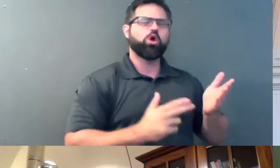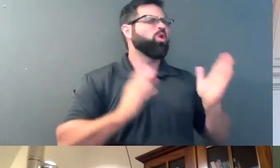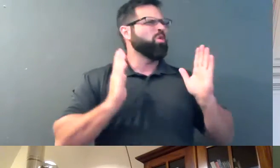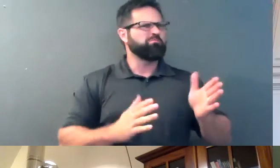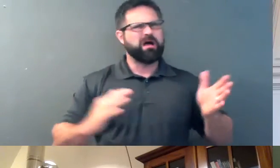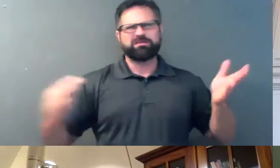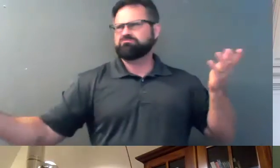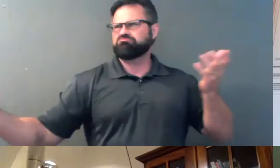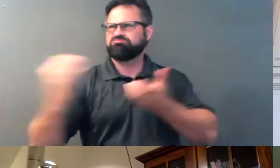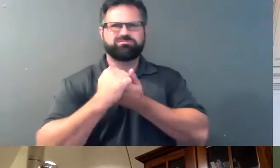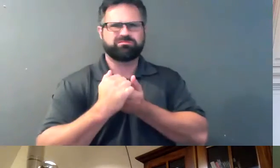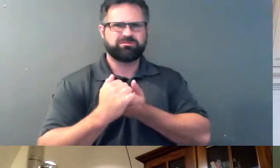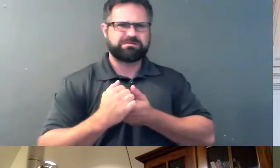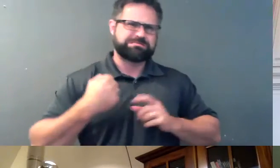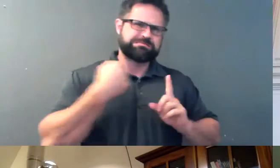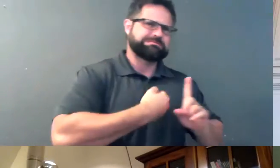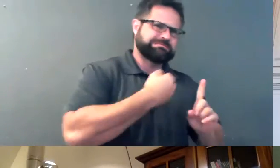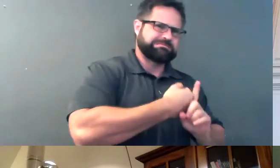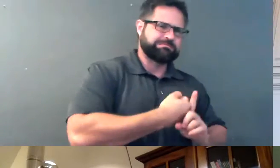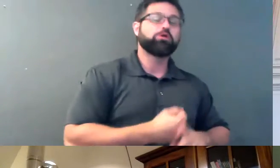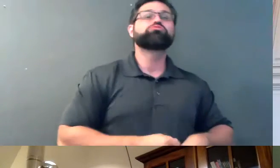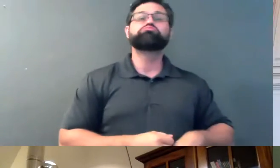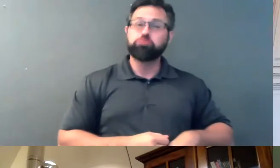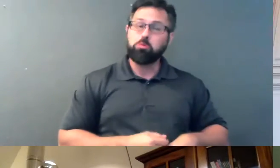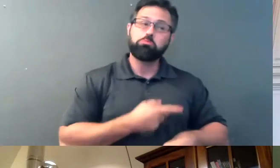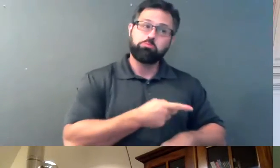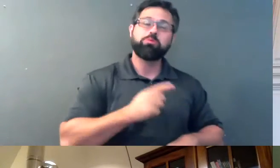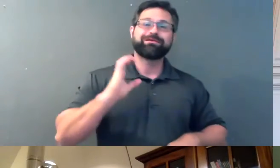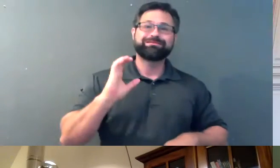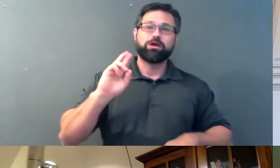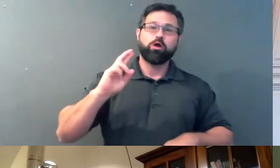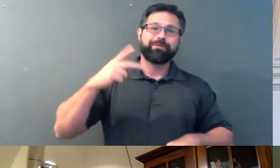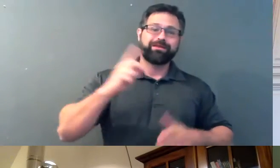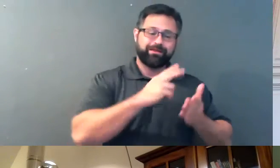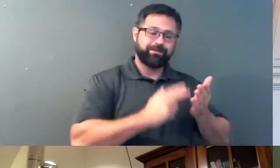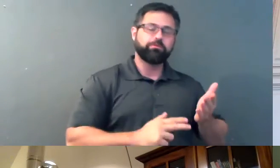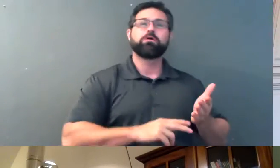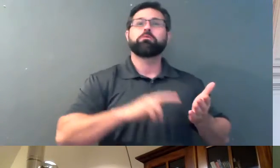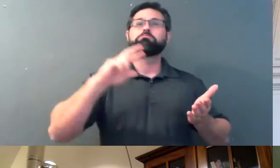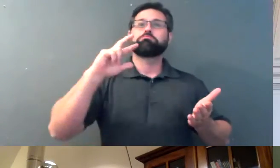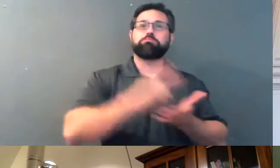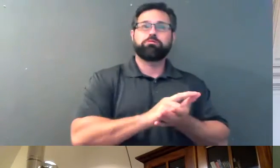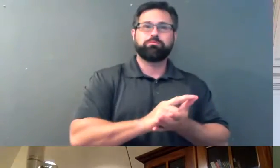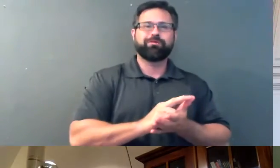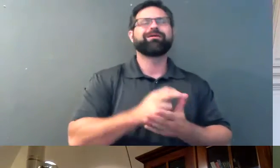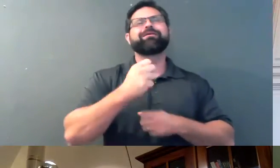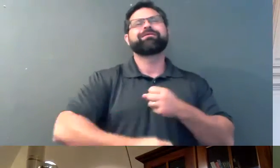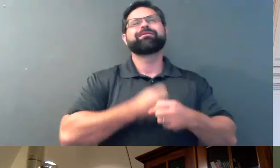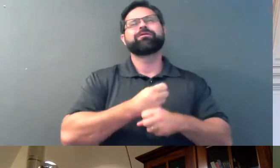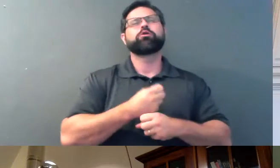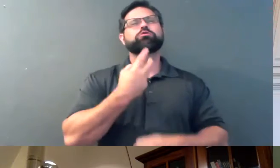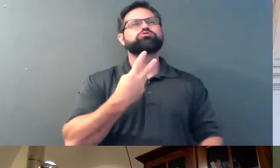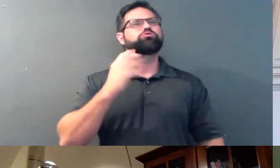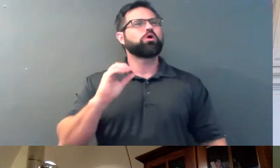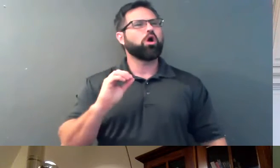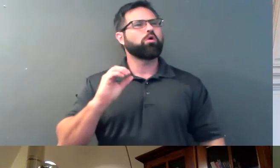And then once the CRPD was adopted in 2006, we realized that our work